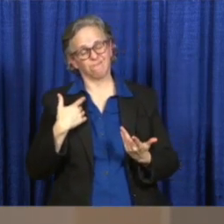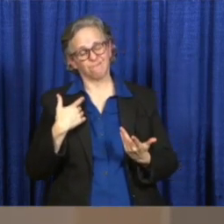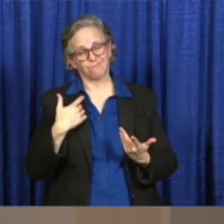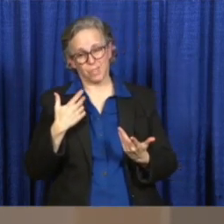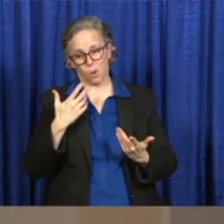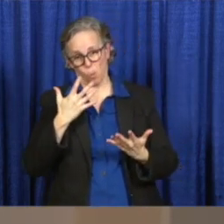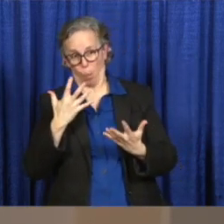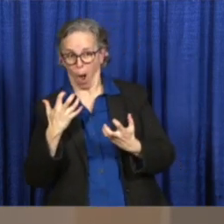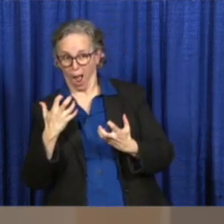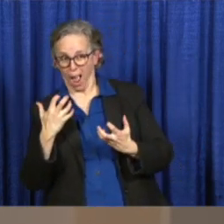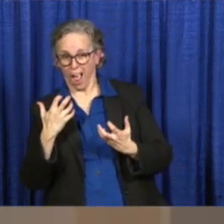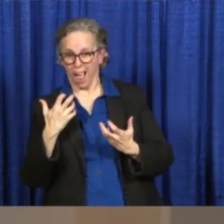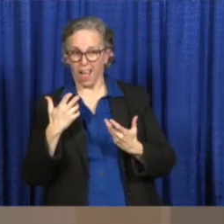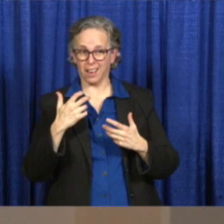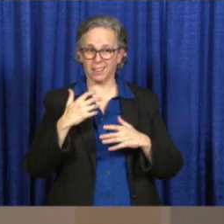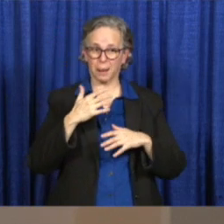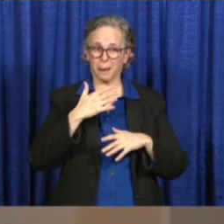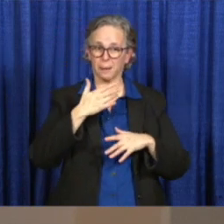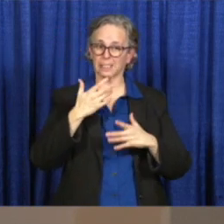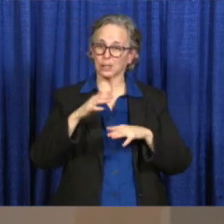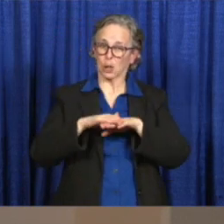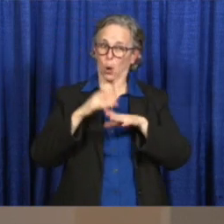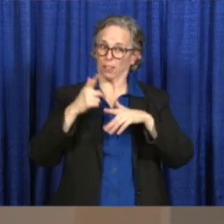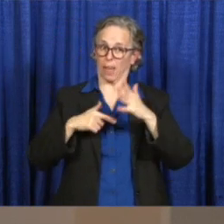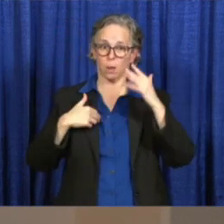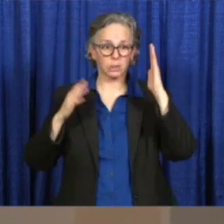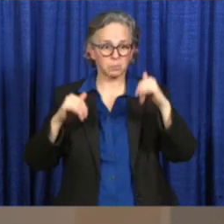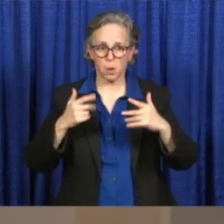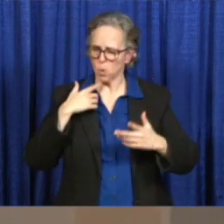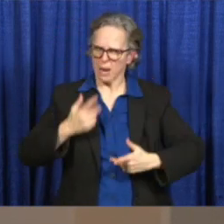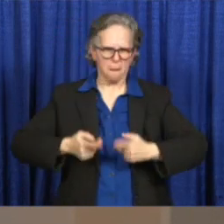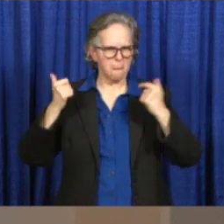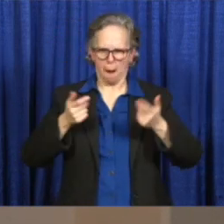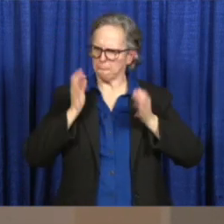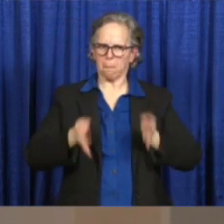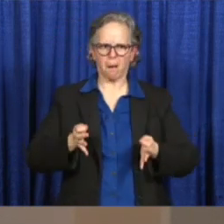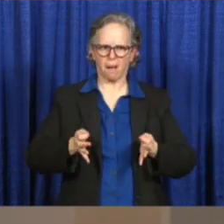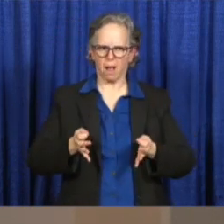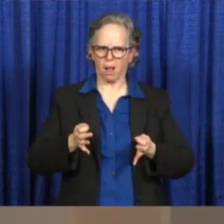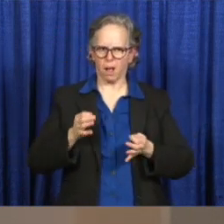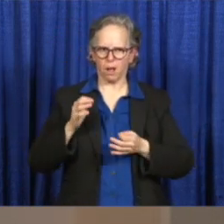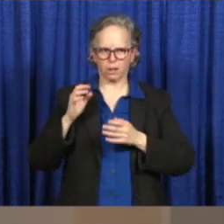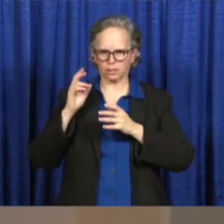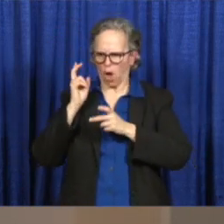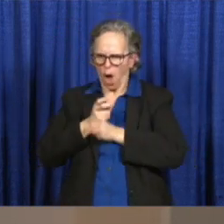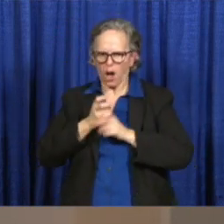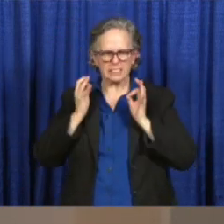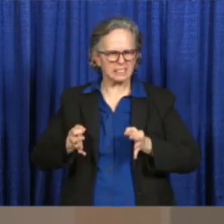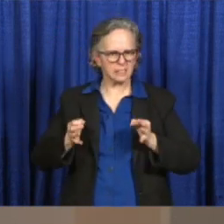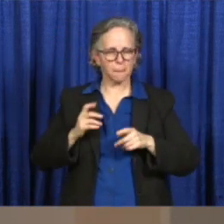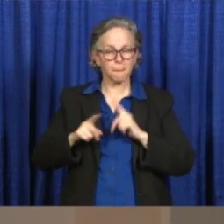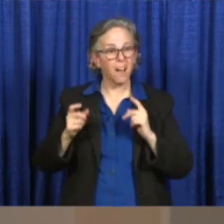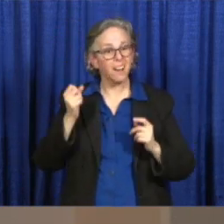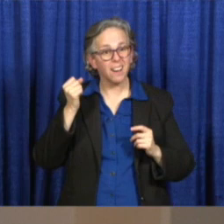of flipped the switch to get this thing going to shut down the spread, but it will be an easing back in over time.